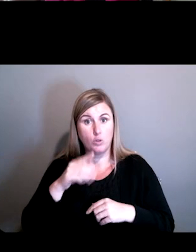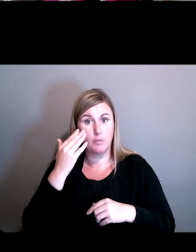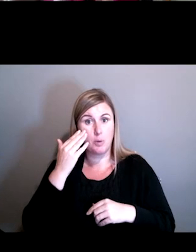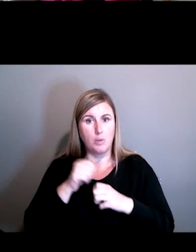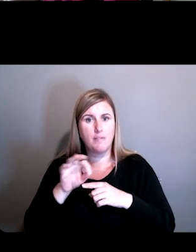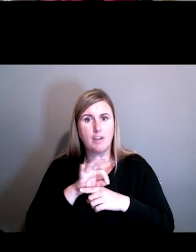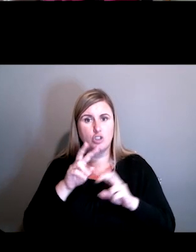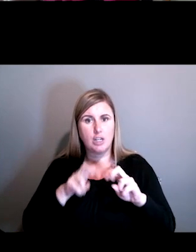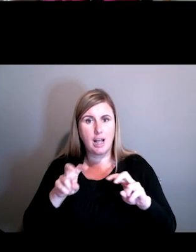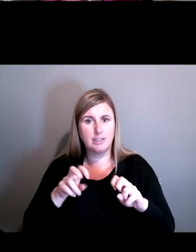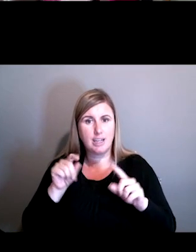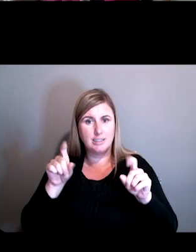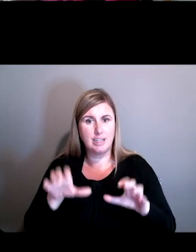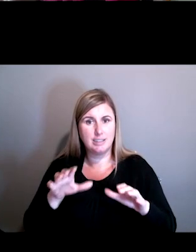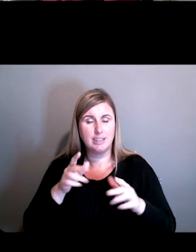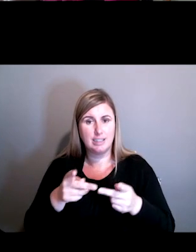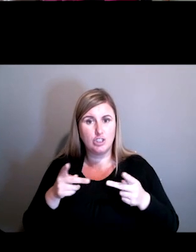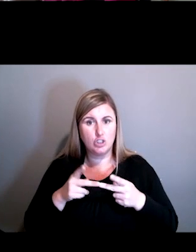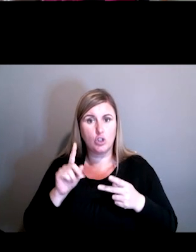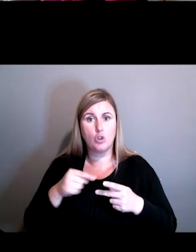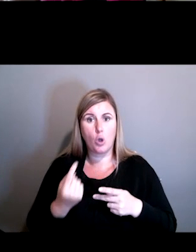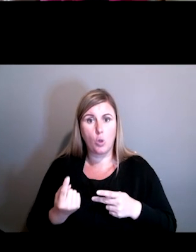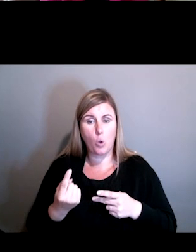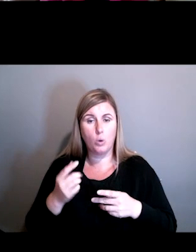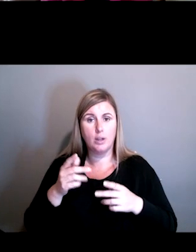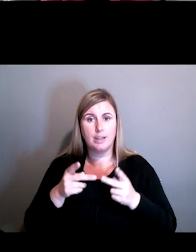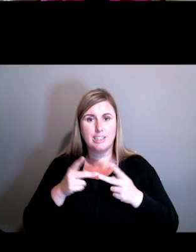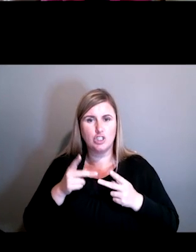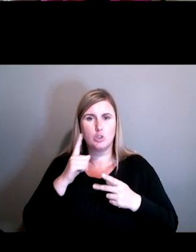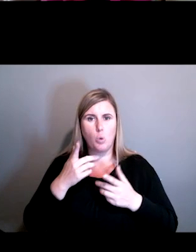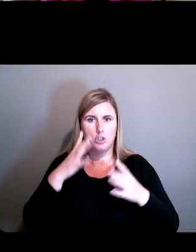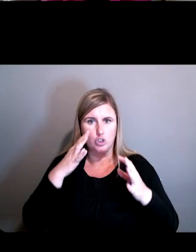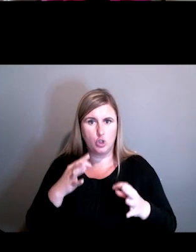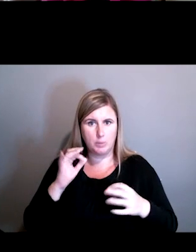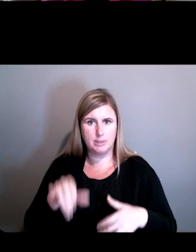the conditions, the alone condition is what helps us determine this.